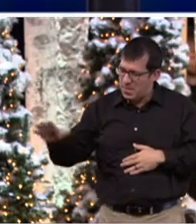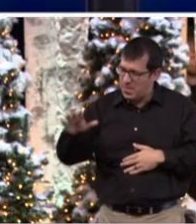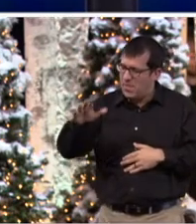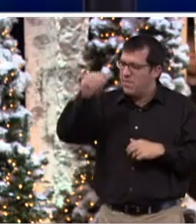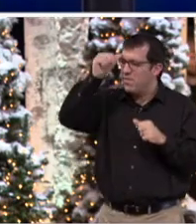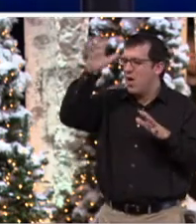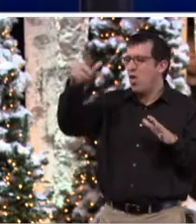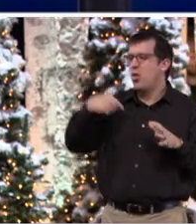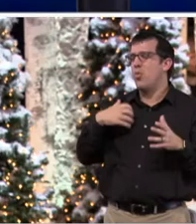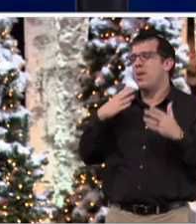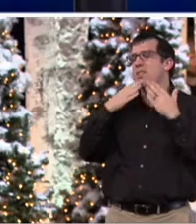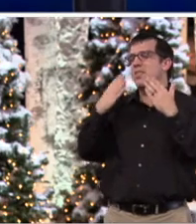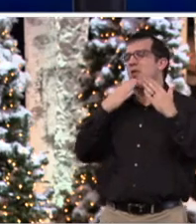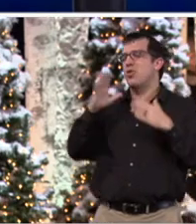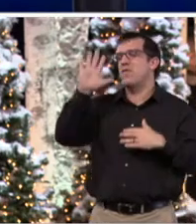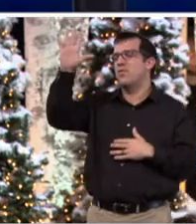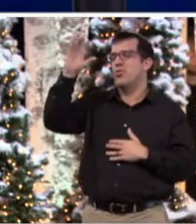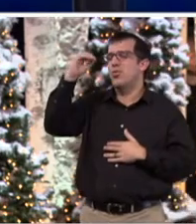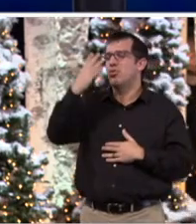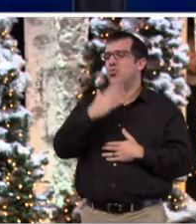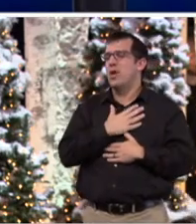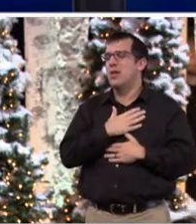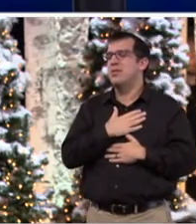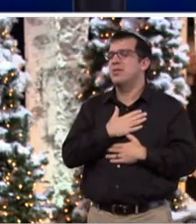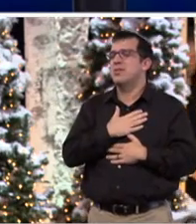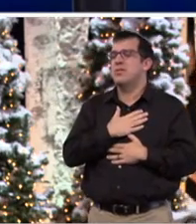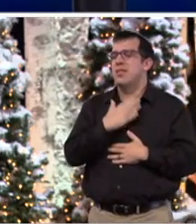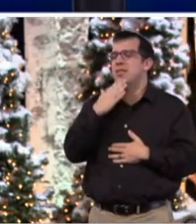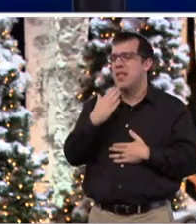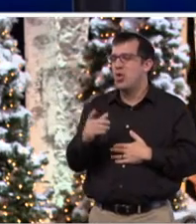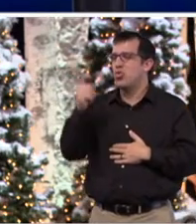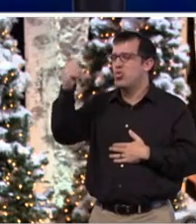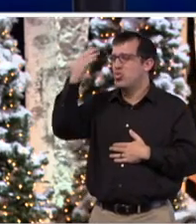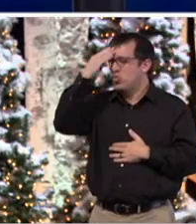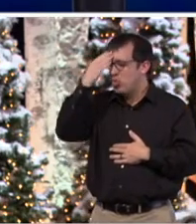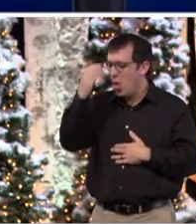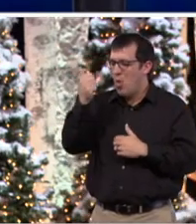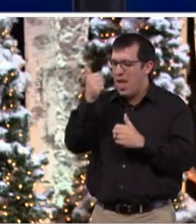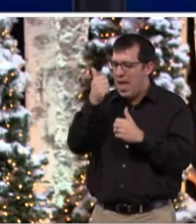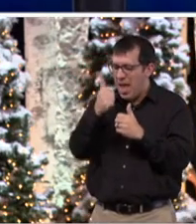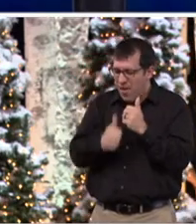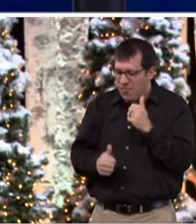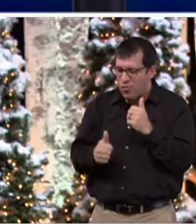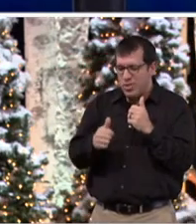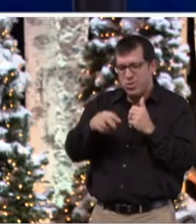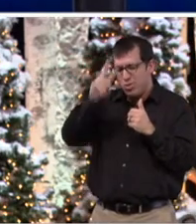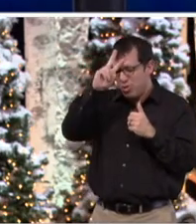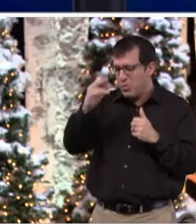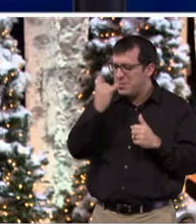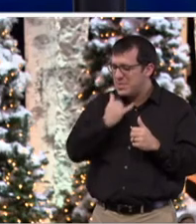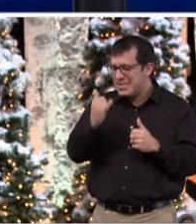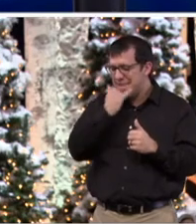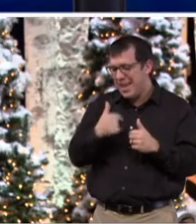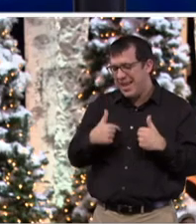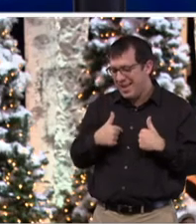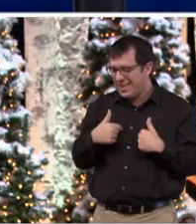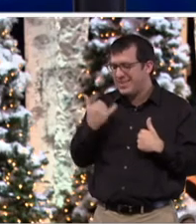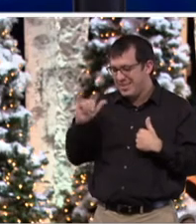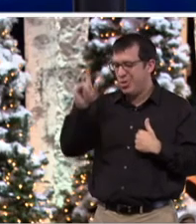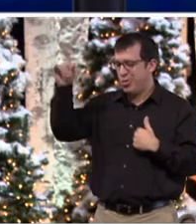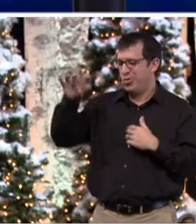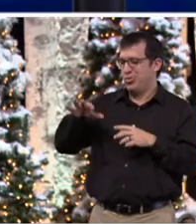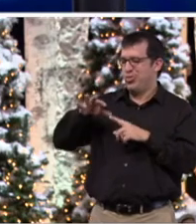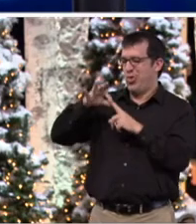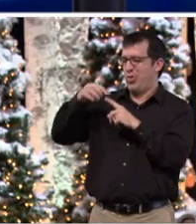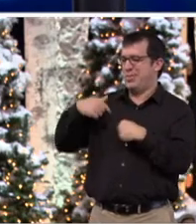Father, I want to thank you for your grace. I thank you, you know every stupid mistake I'll make and you still chose me.